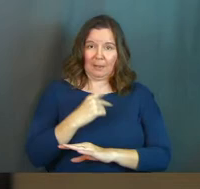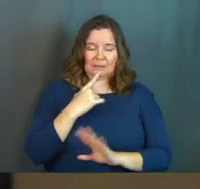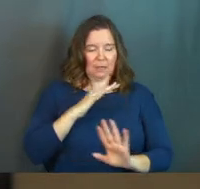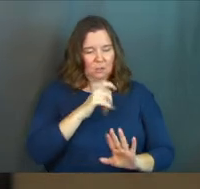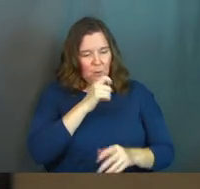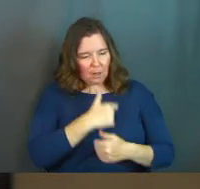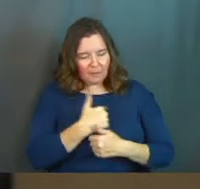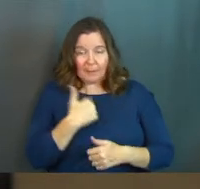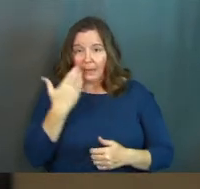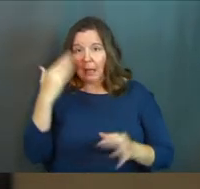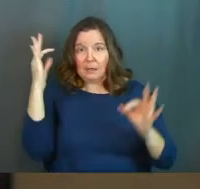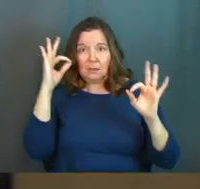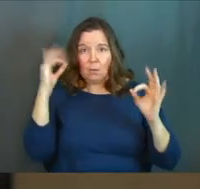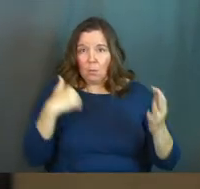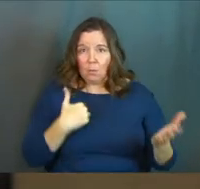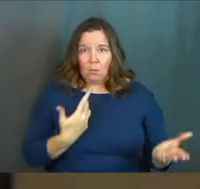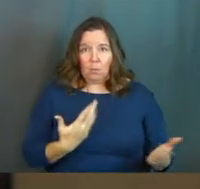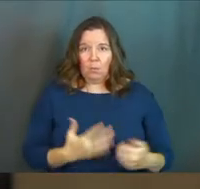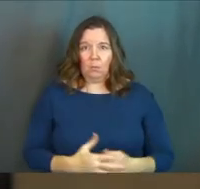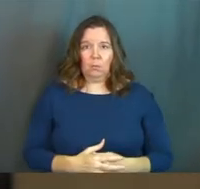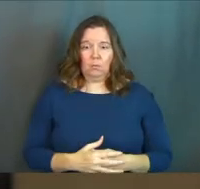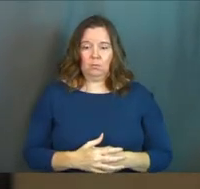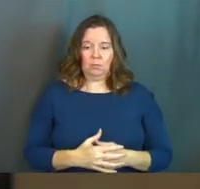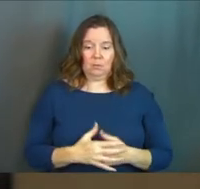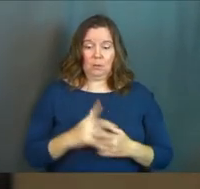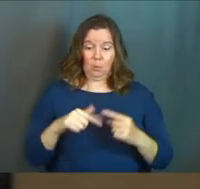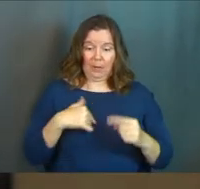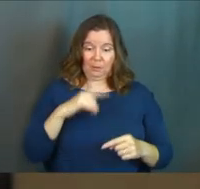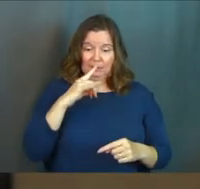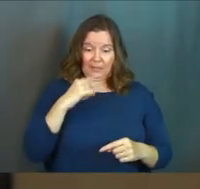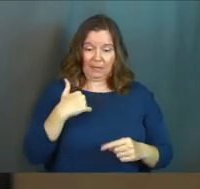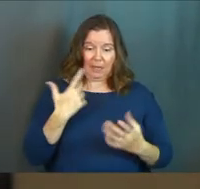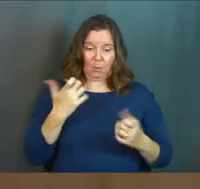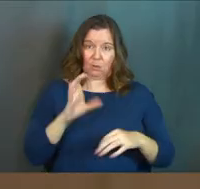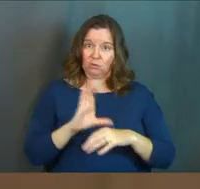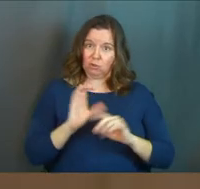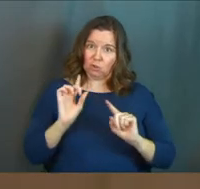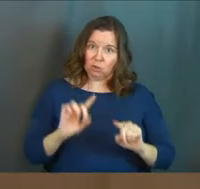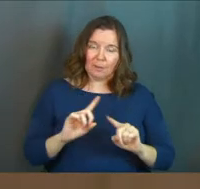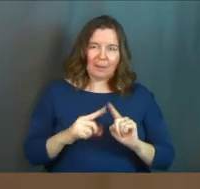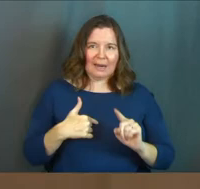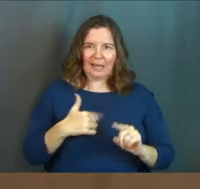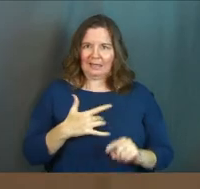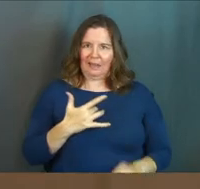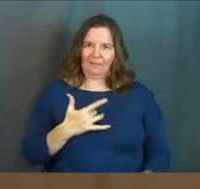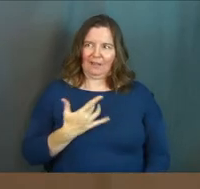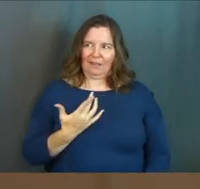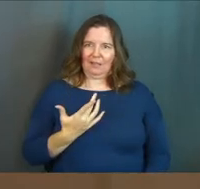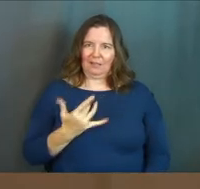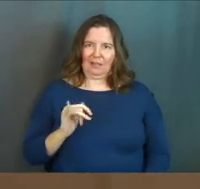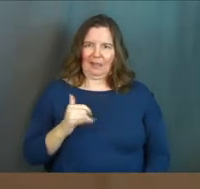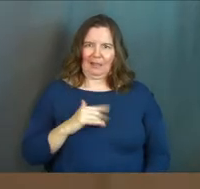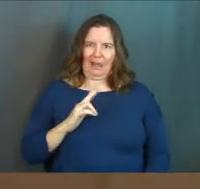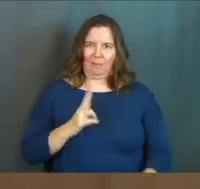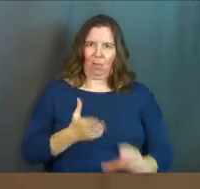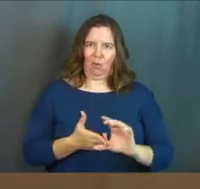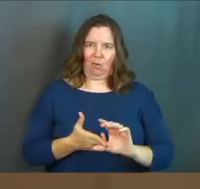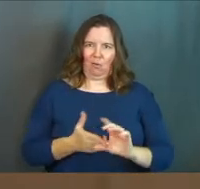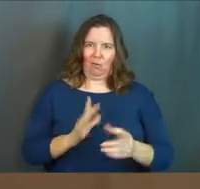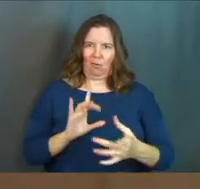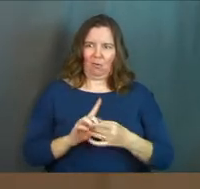you. And I didn't know. You know, even when I was a kid, I went to church, but I didn't felt like I